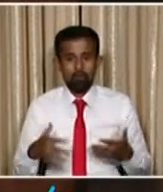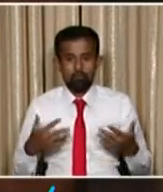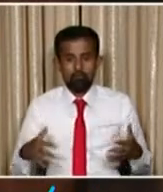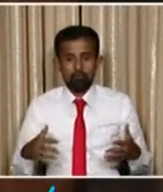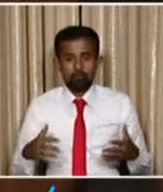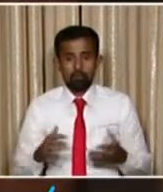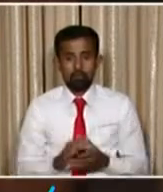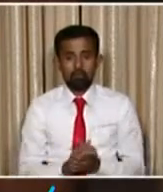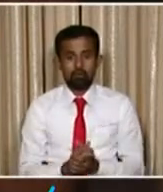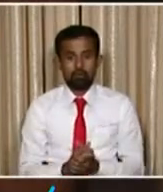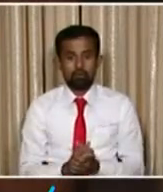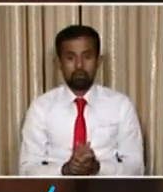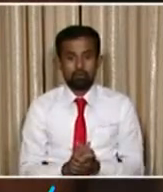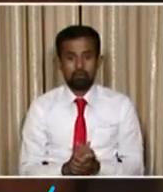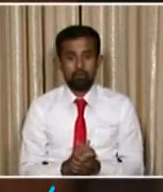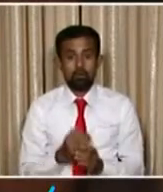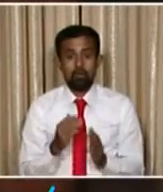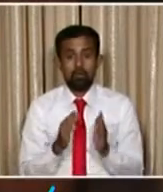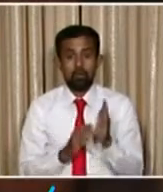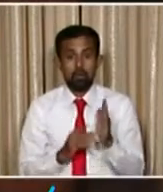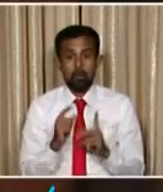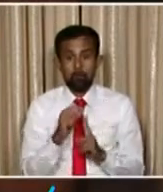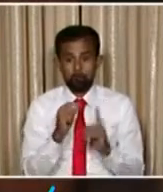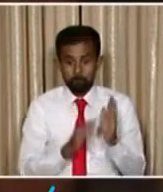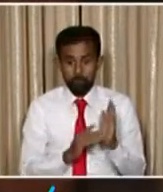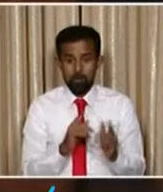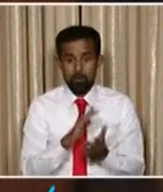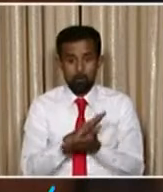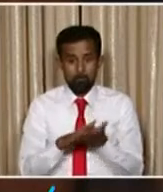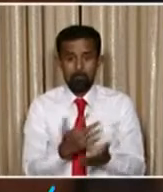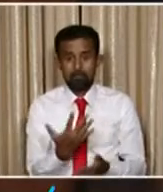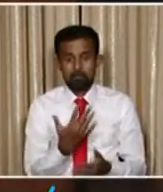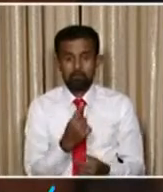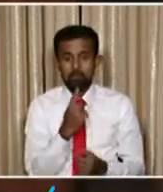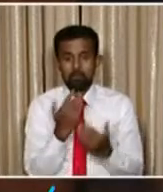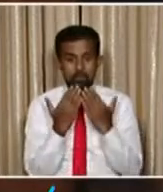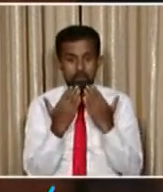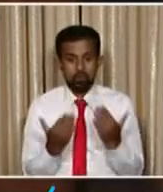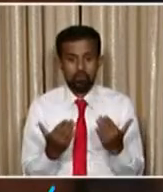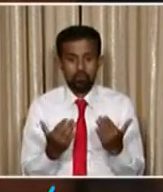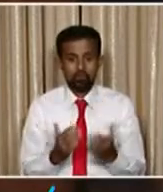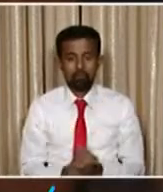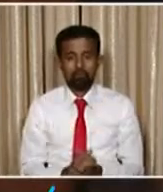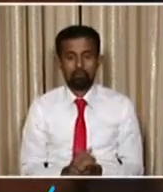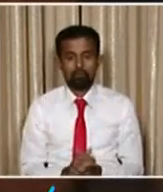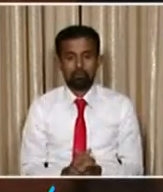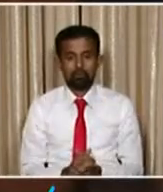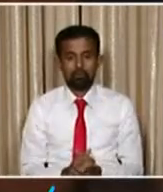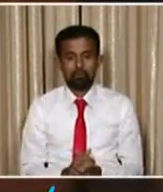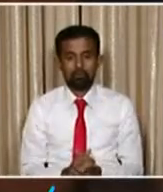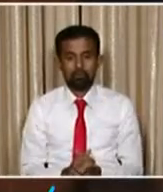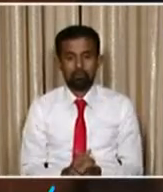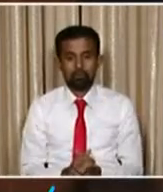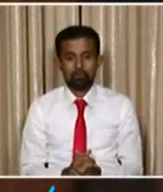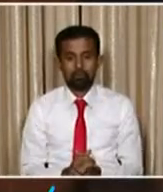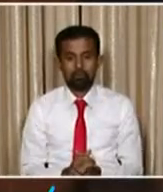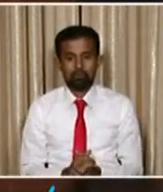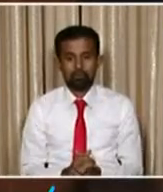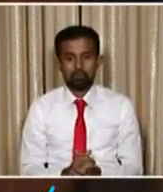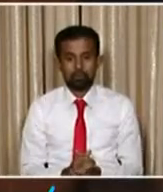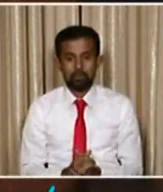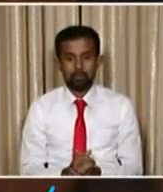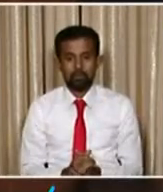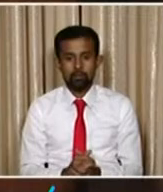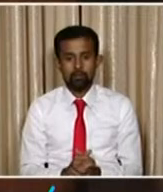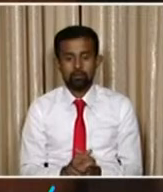to the Honourable Minister for the clarification that he provided. Honourable Minister, I have no doubt that the government of